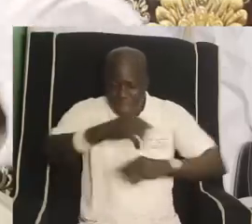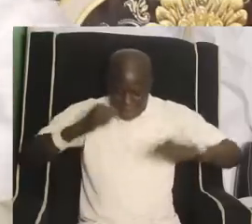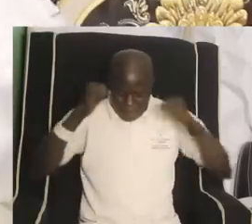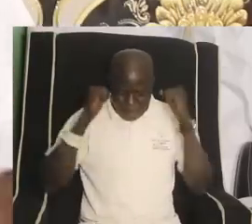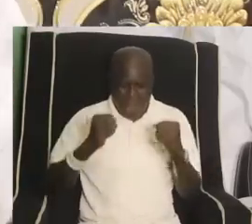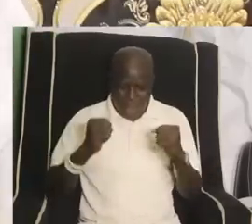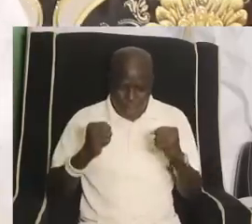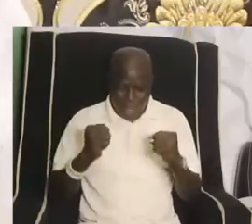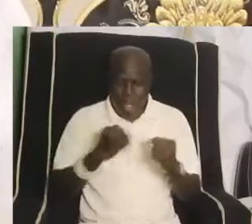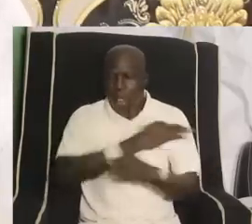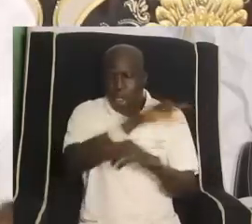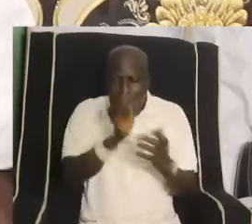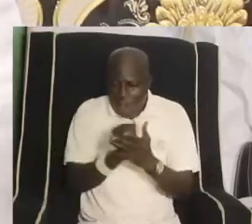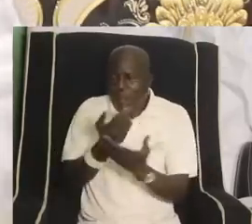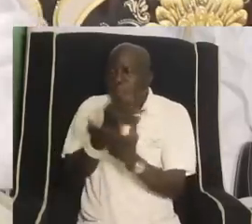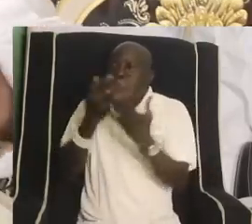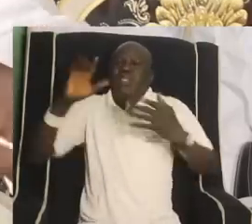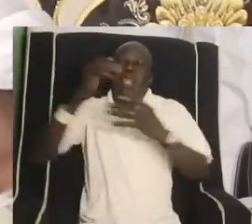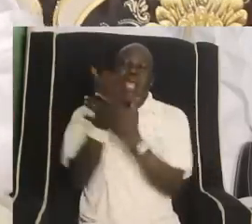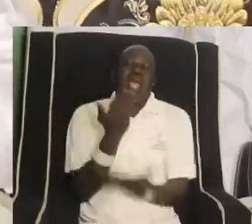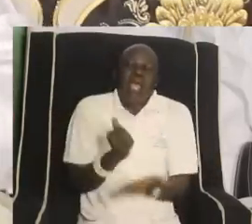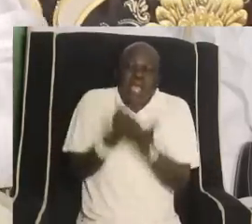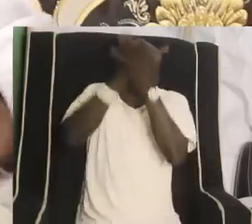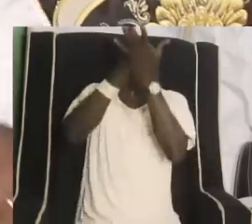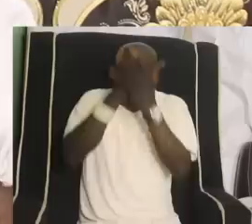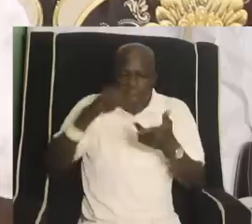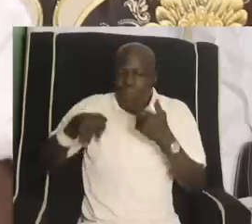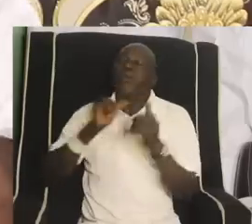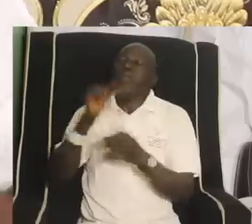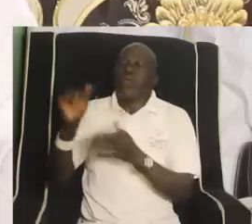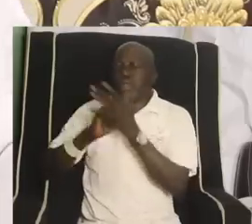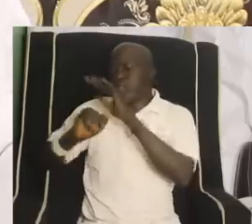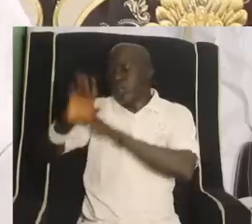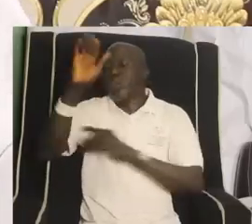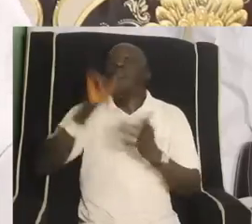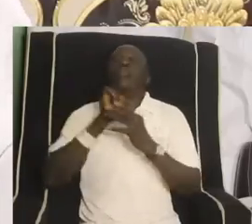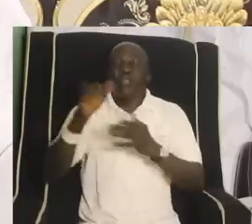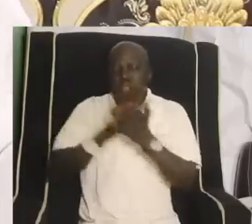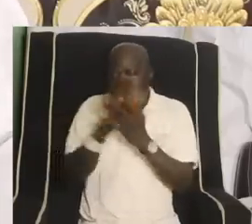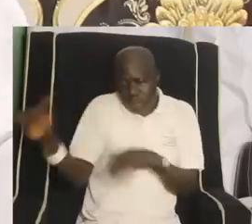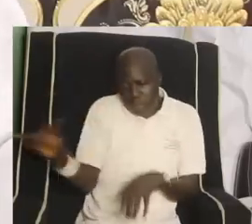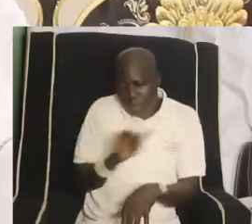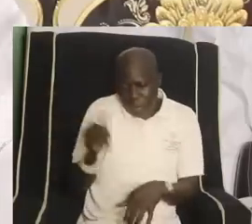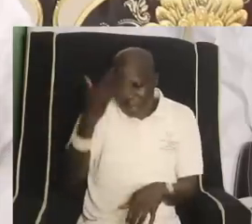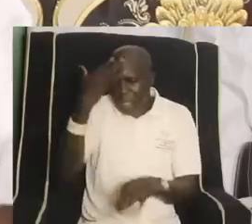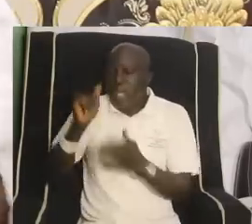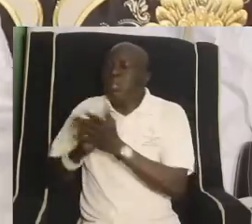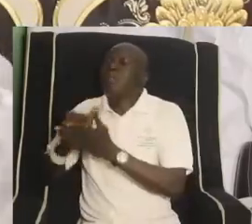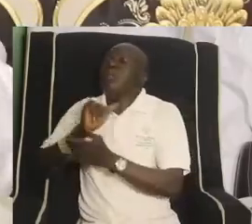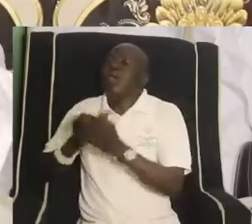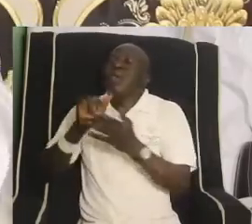Shield of the hell. What shield of hell? The help of God is not a man.